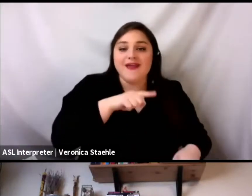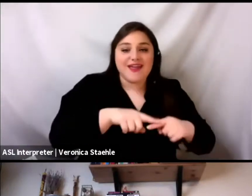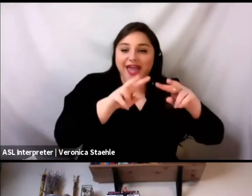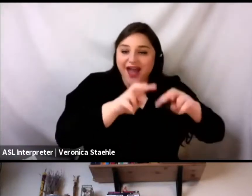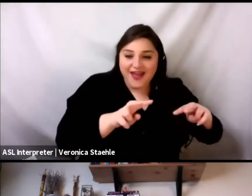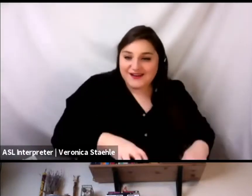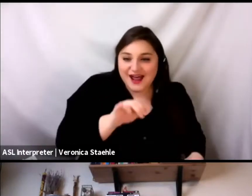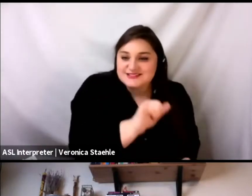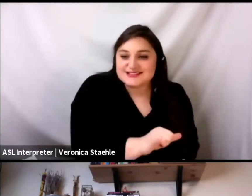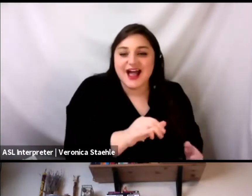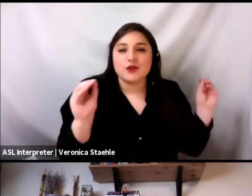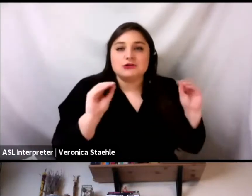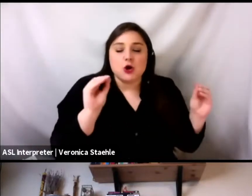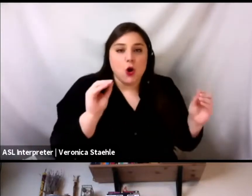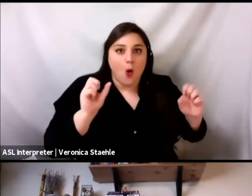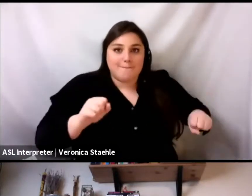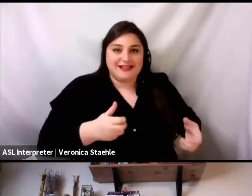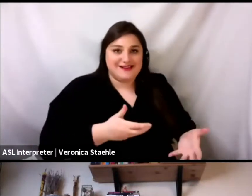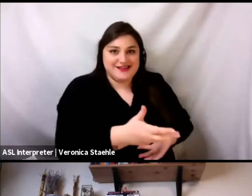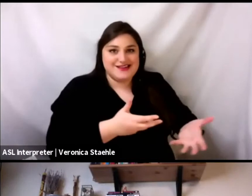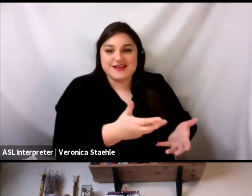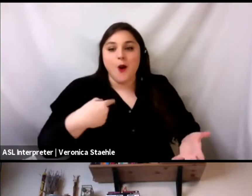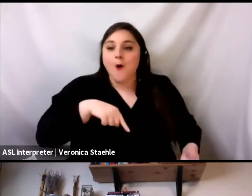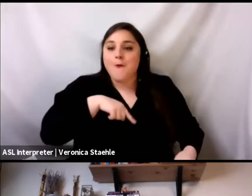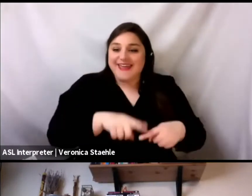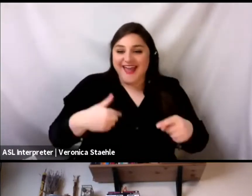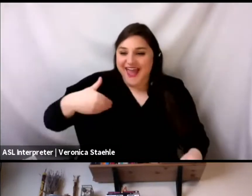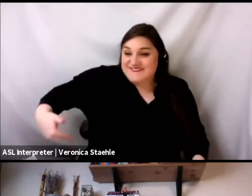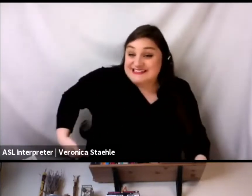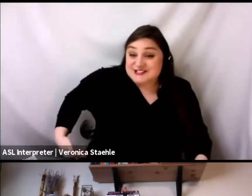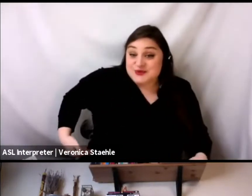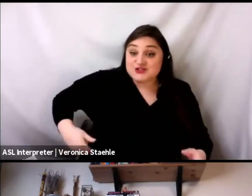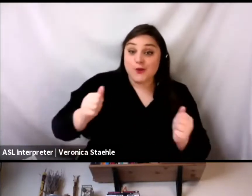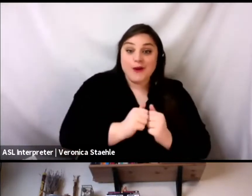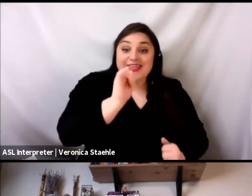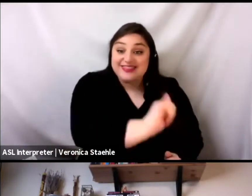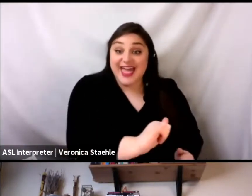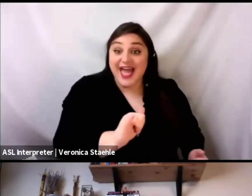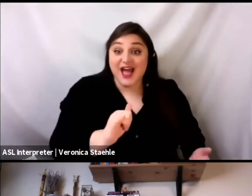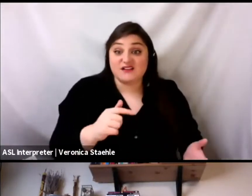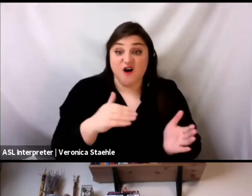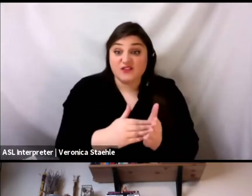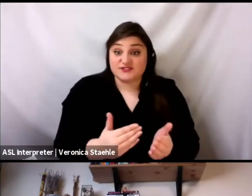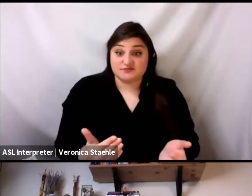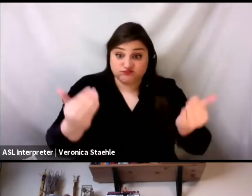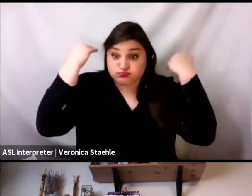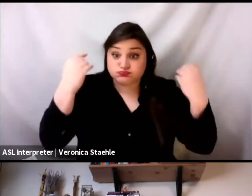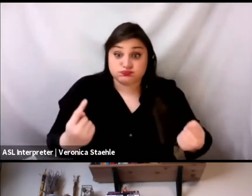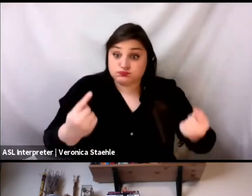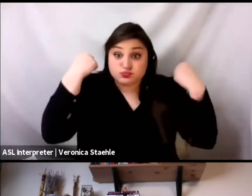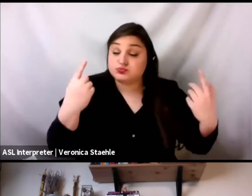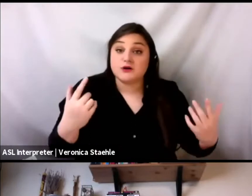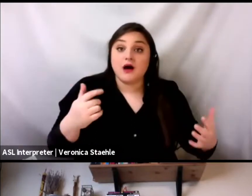of like socialized intuition, collective experience is often tucked away for people who